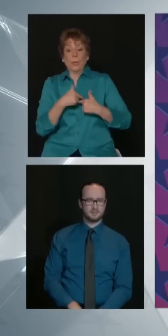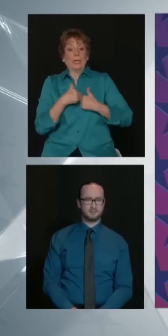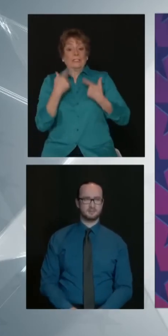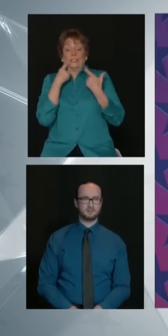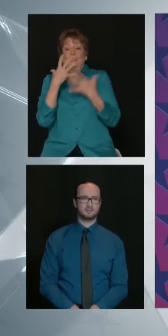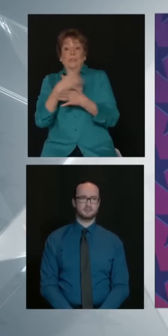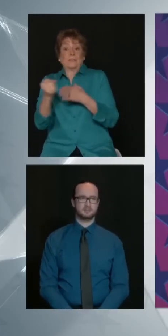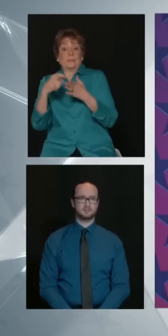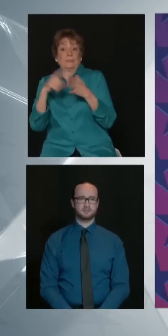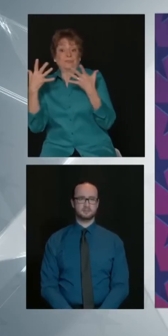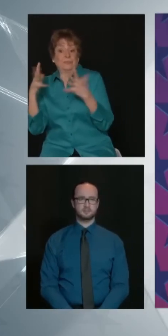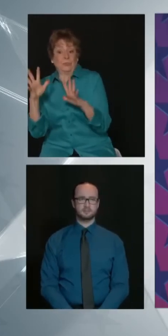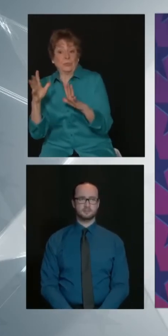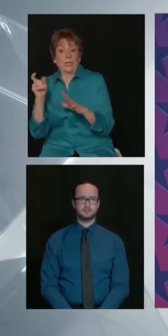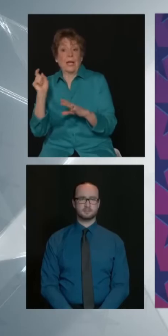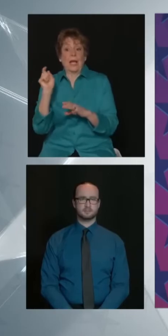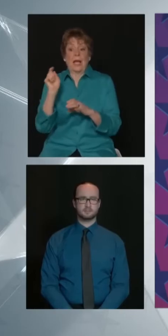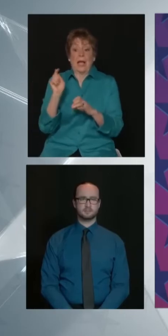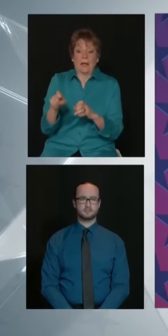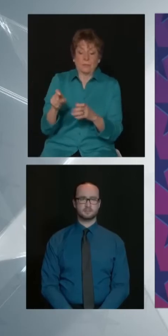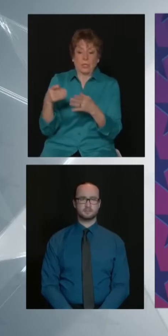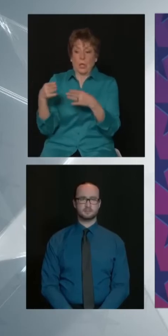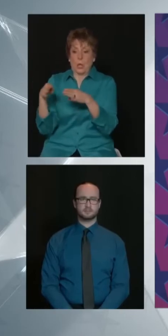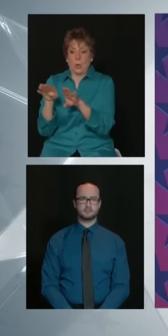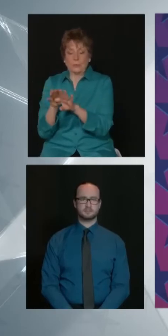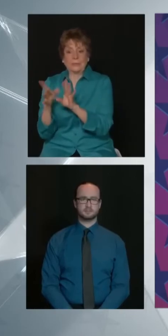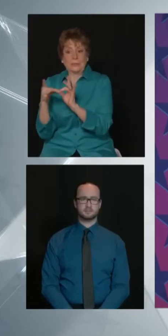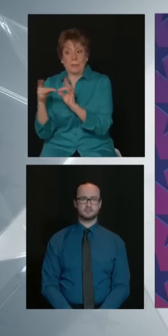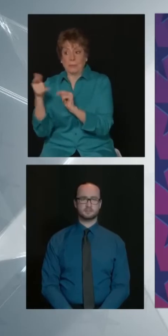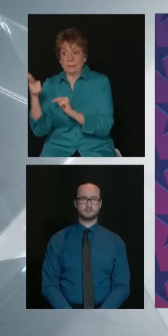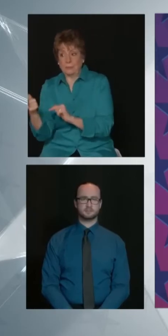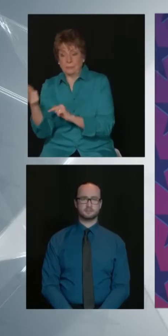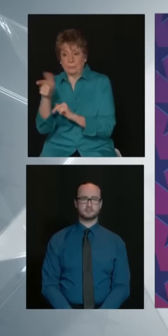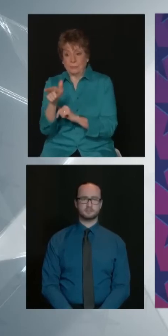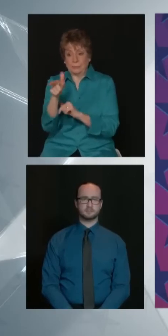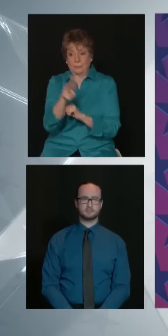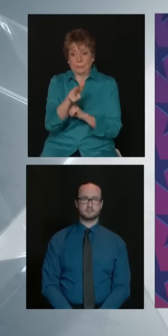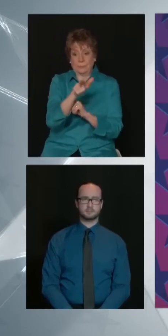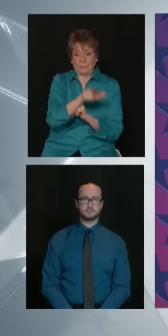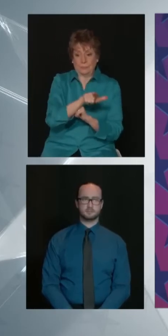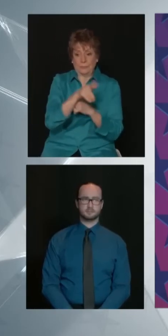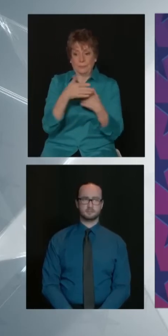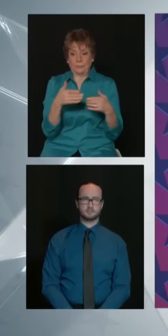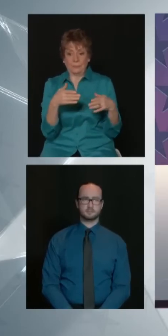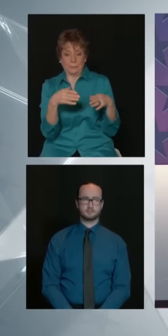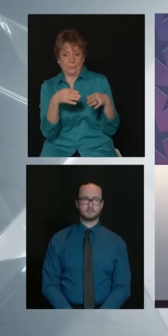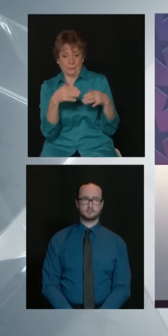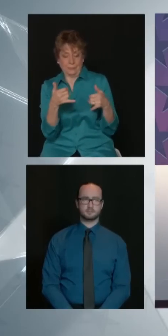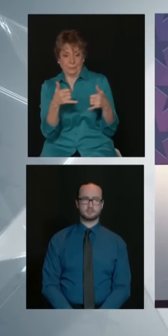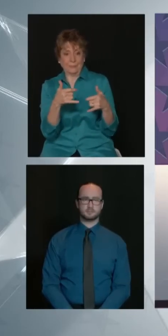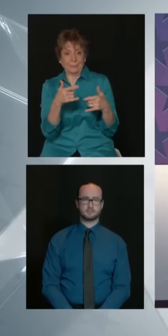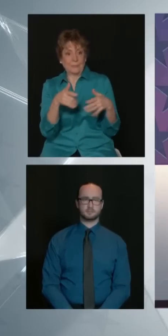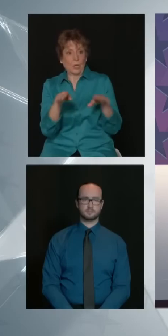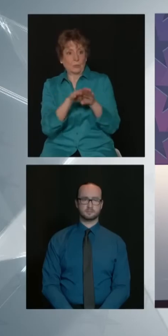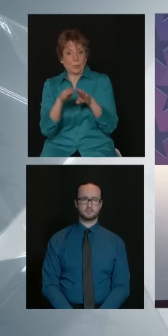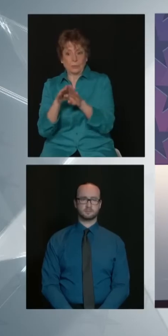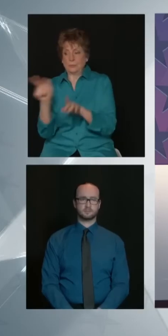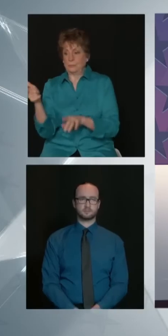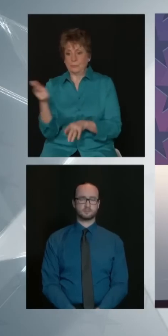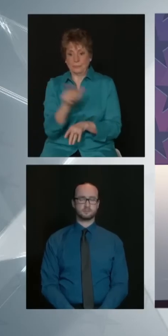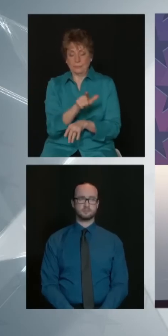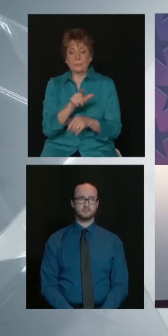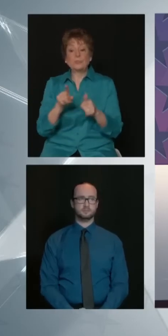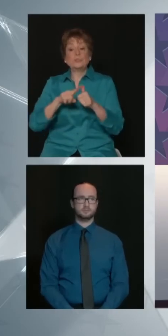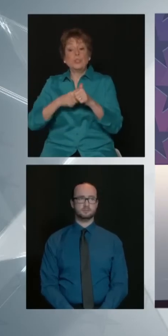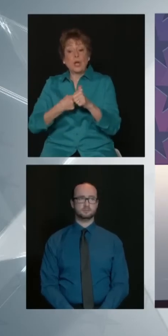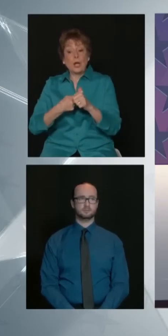get to closing statements. And going in reverse order of our opening remarks, we start with Mark Kelly. Let me just say something